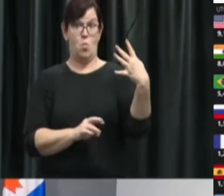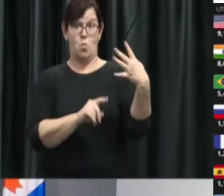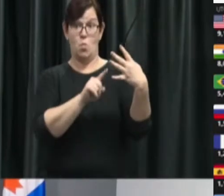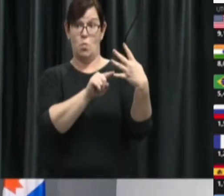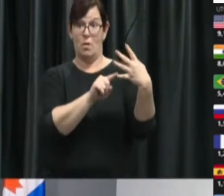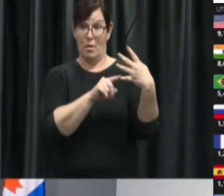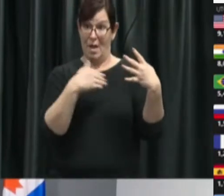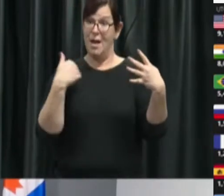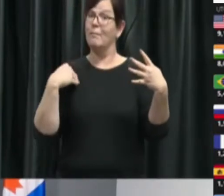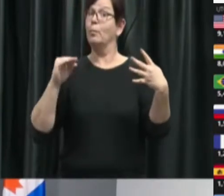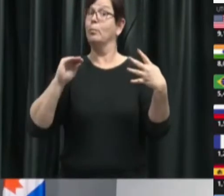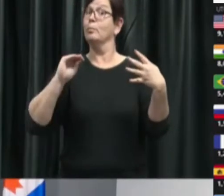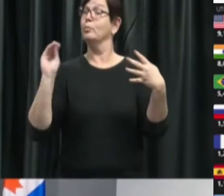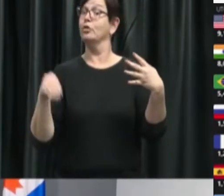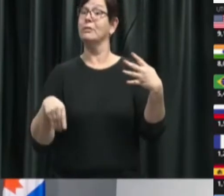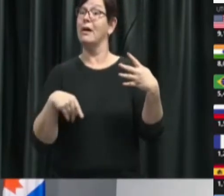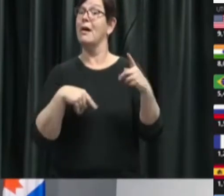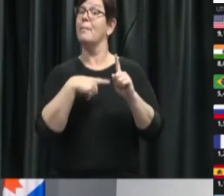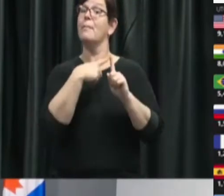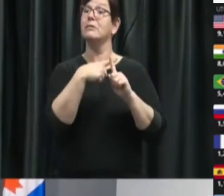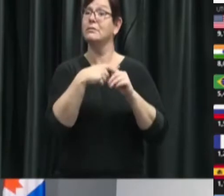less than 4%.